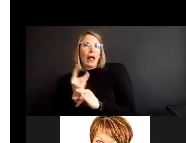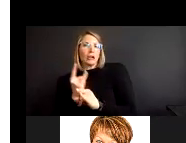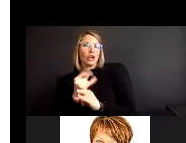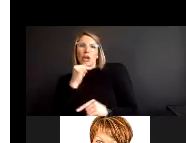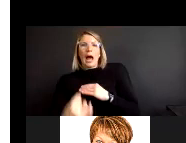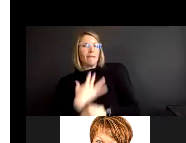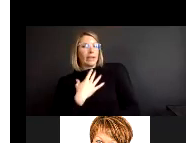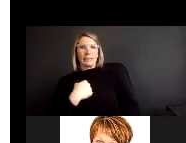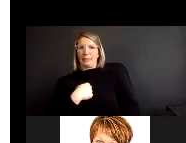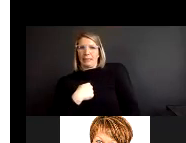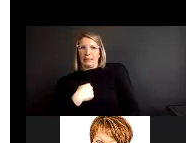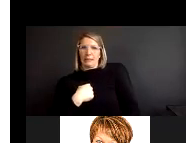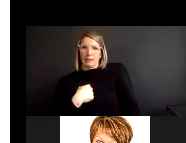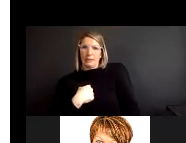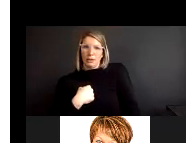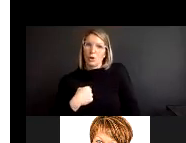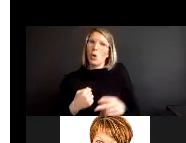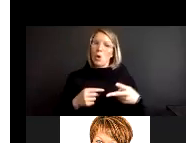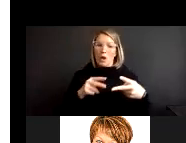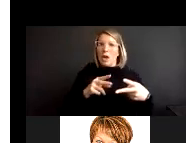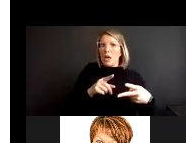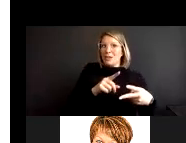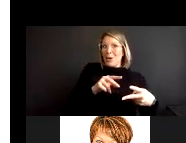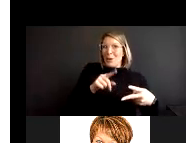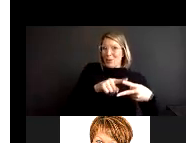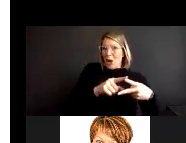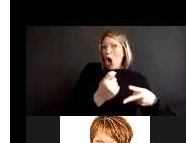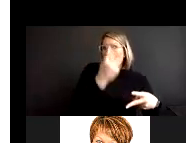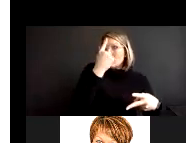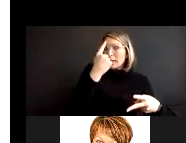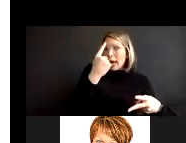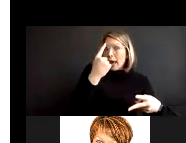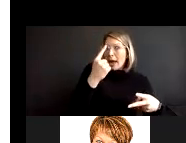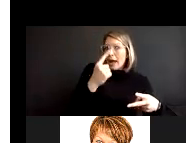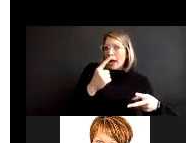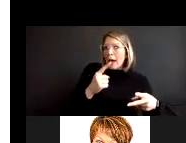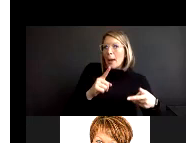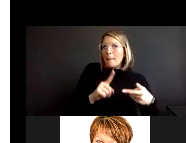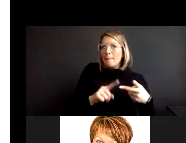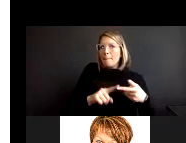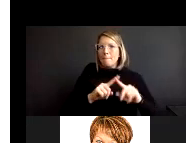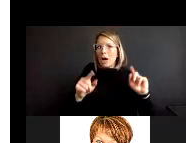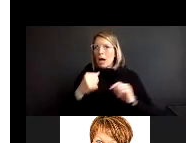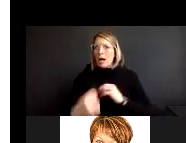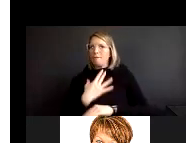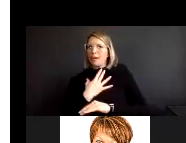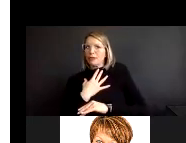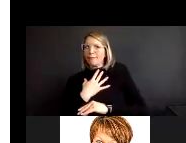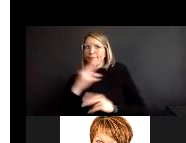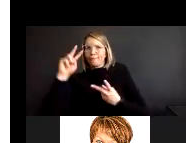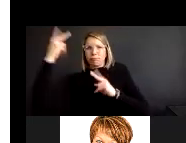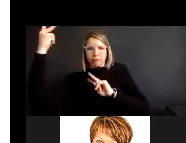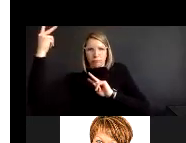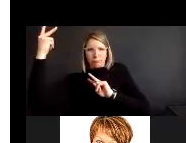they may not fully appreciate. So, and we'll talk about the assessment of capacity, but it really very much